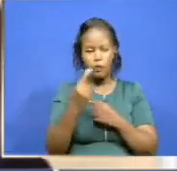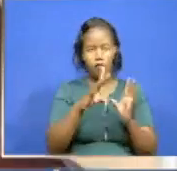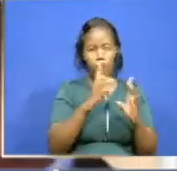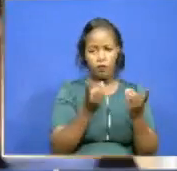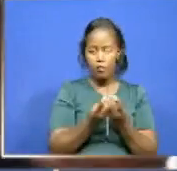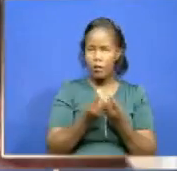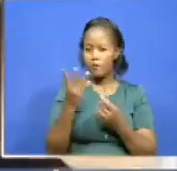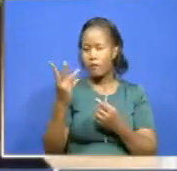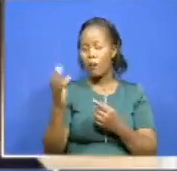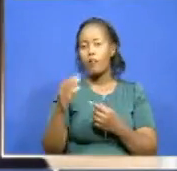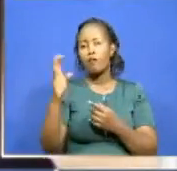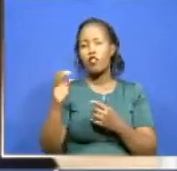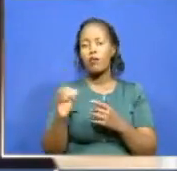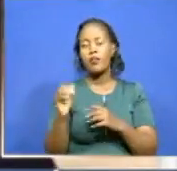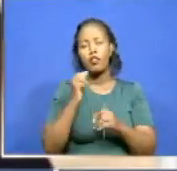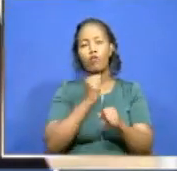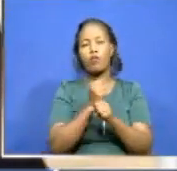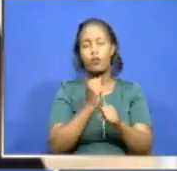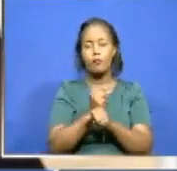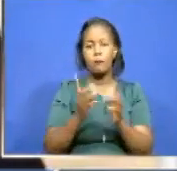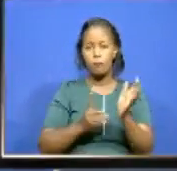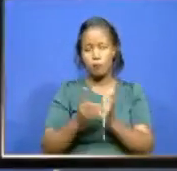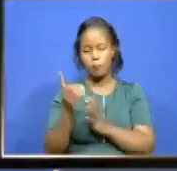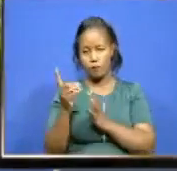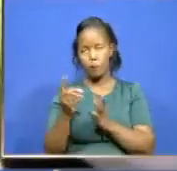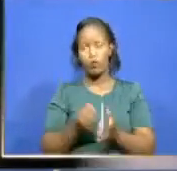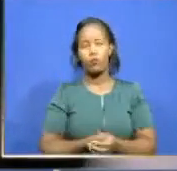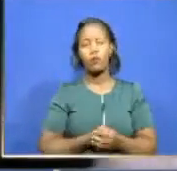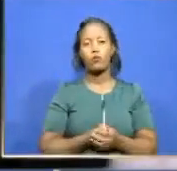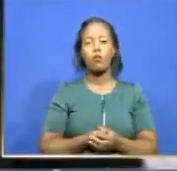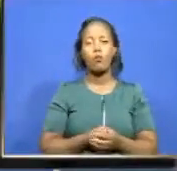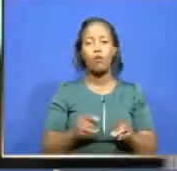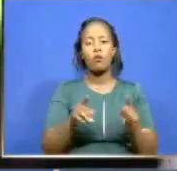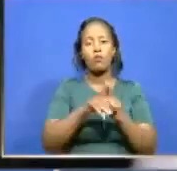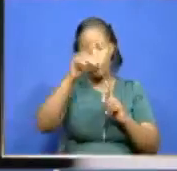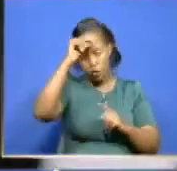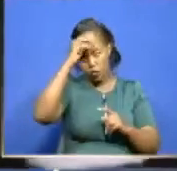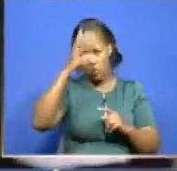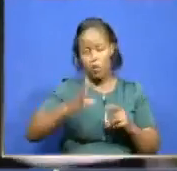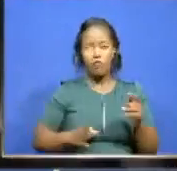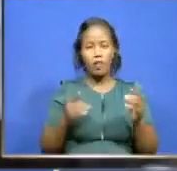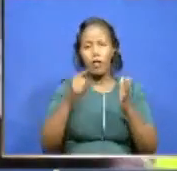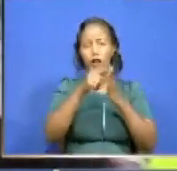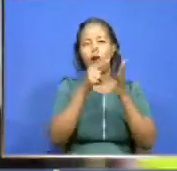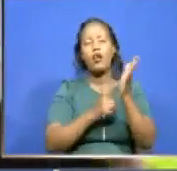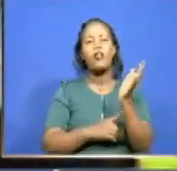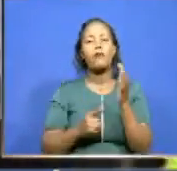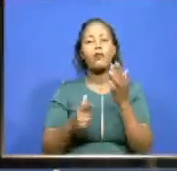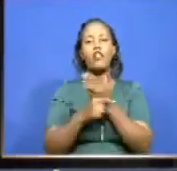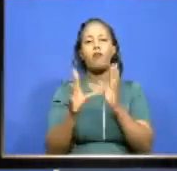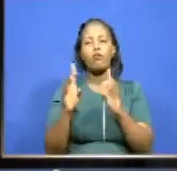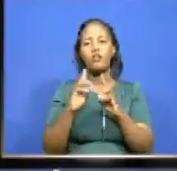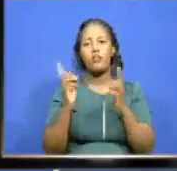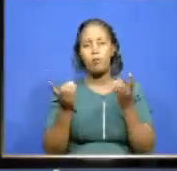40% of their performance appraisal comes from enterprise development. Murithi noted names of other senior staff, including departmental